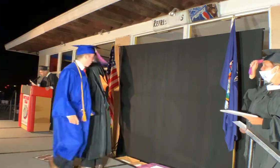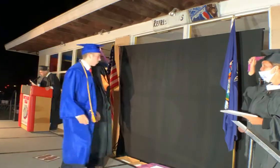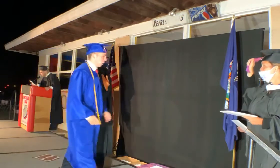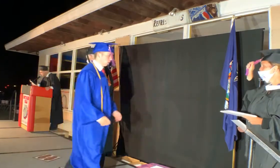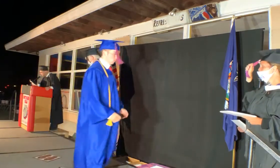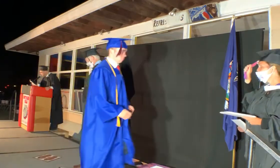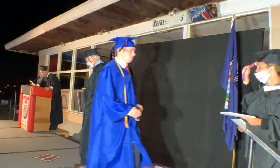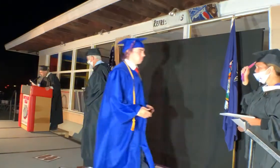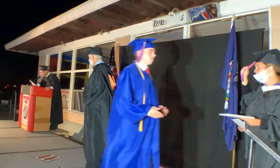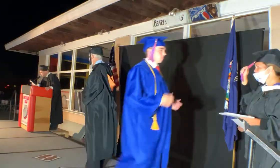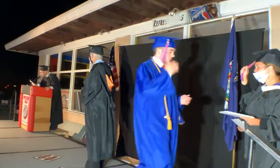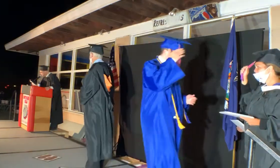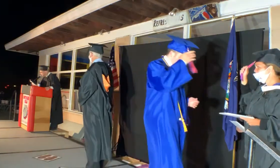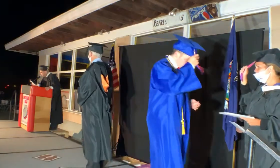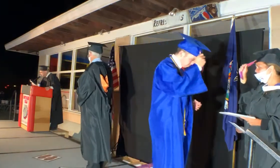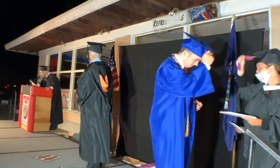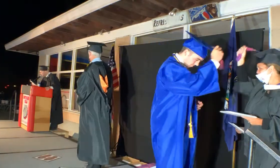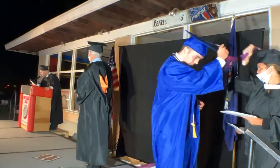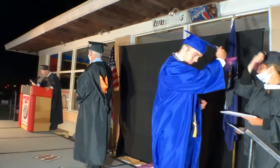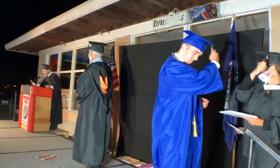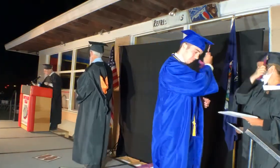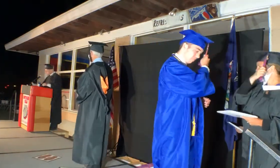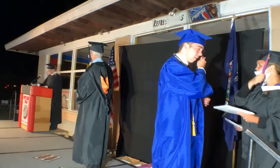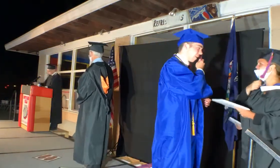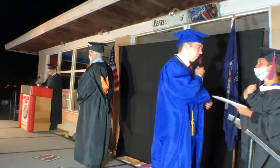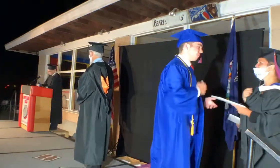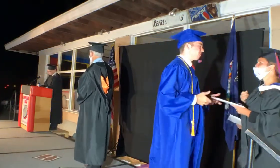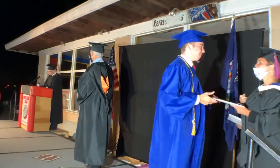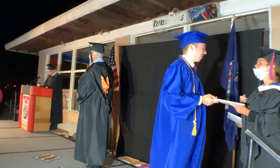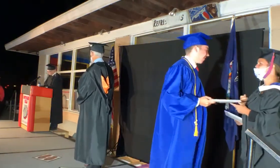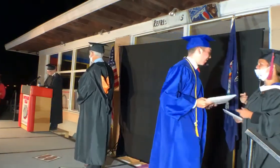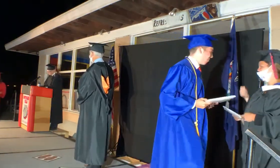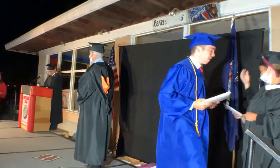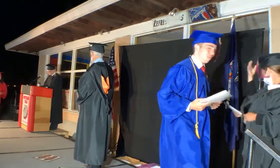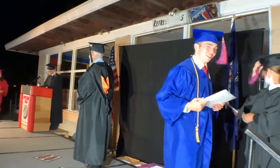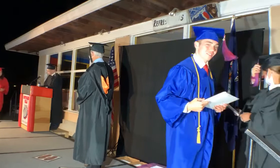Riley Quinn, Anna Cabrini, Cahill.